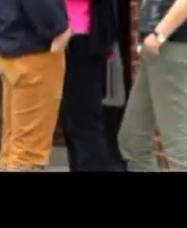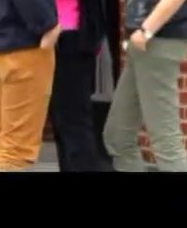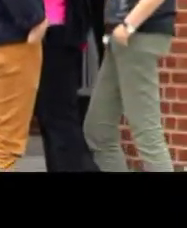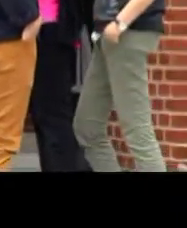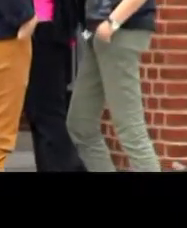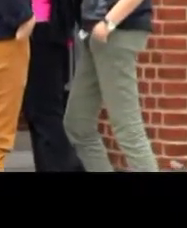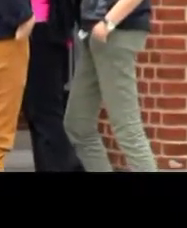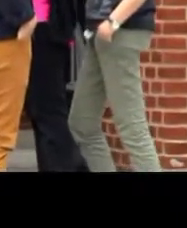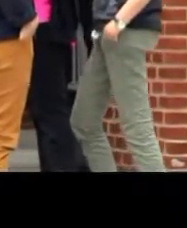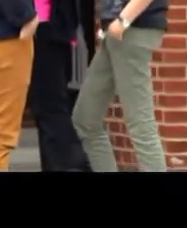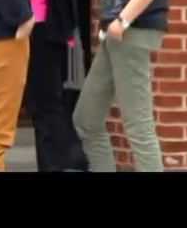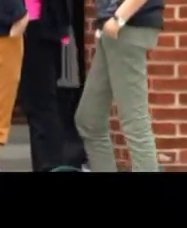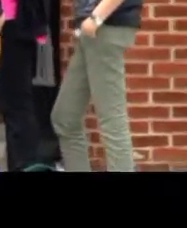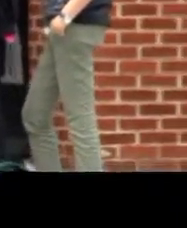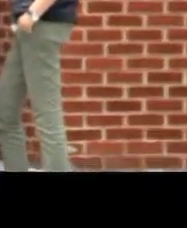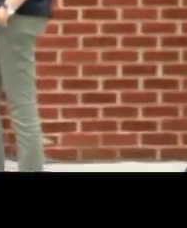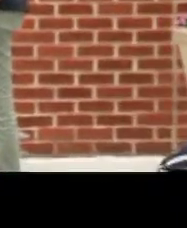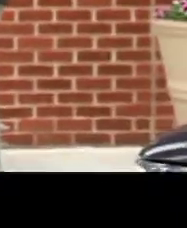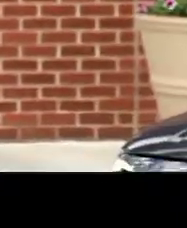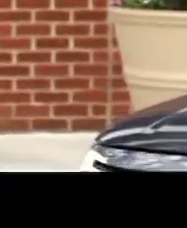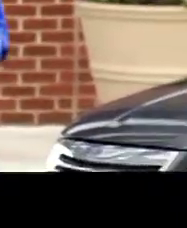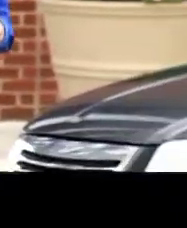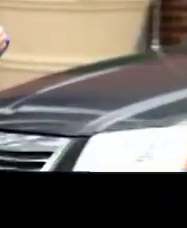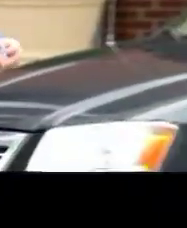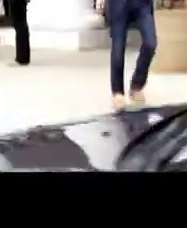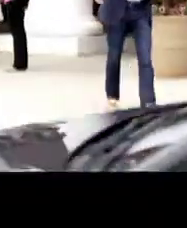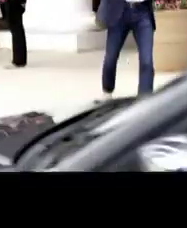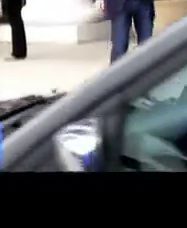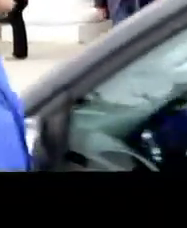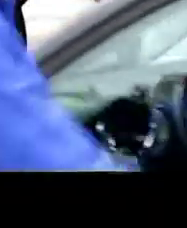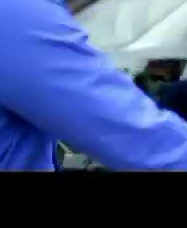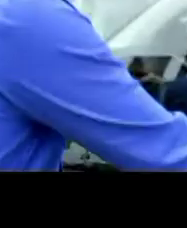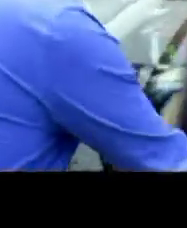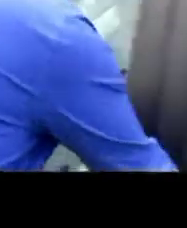invite people with these TrueLife.org invitation cards.